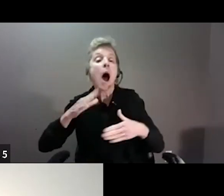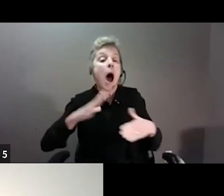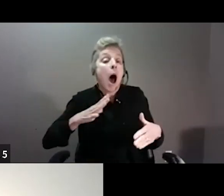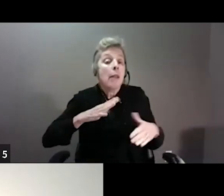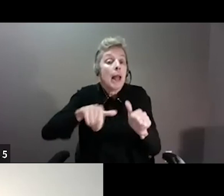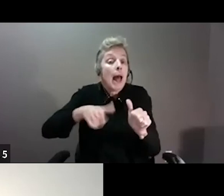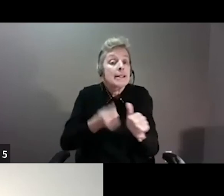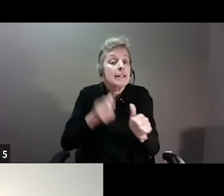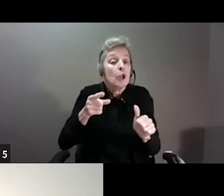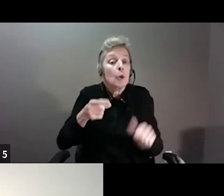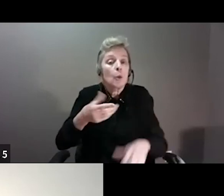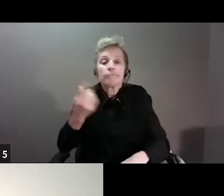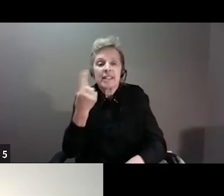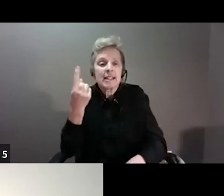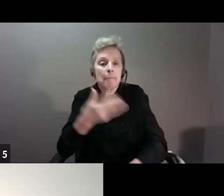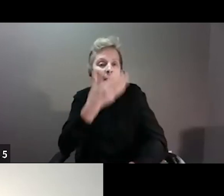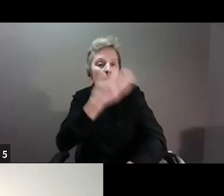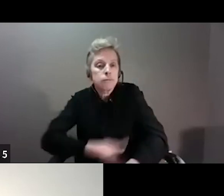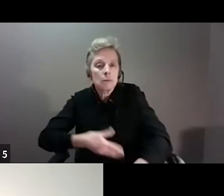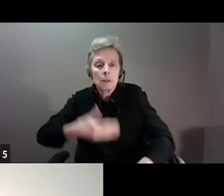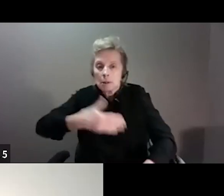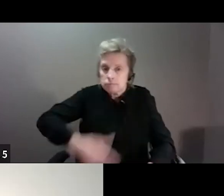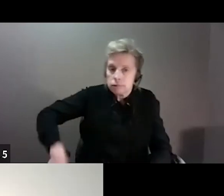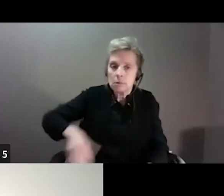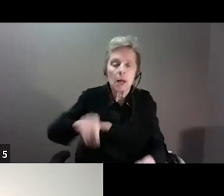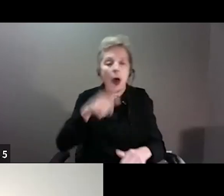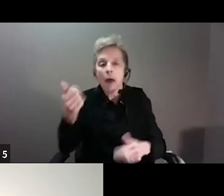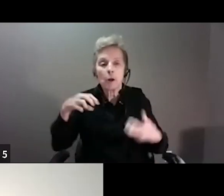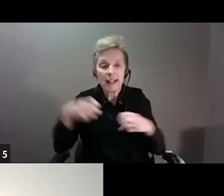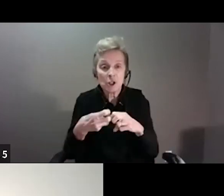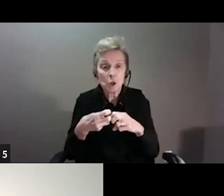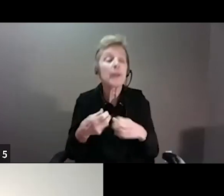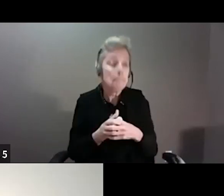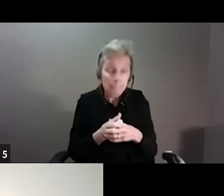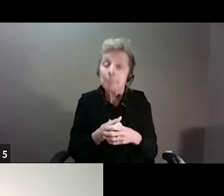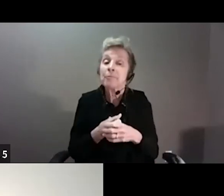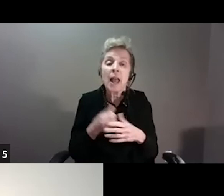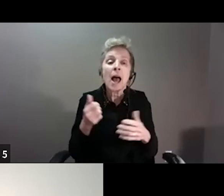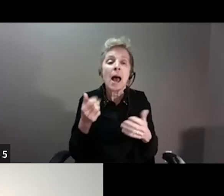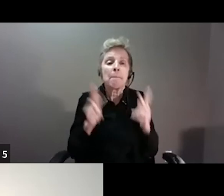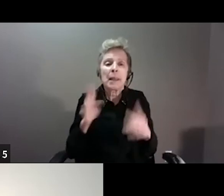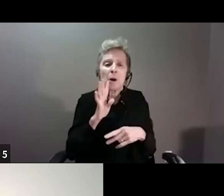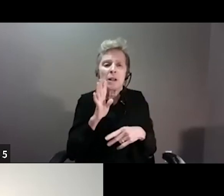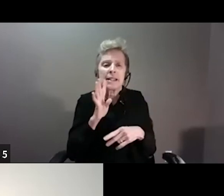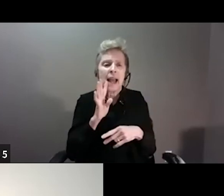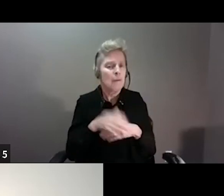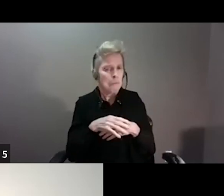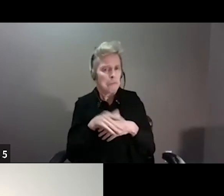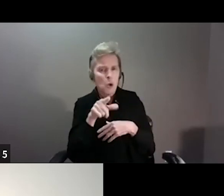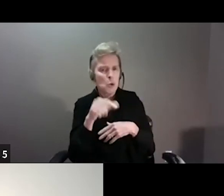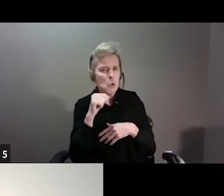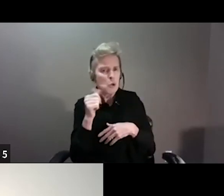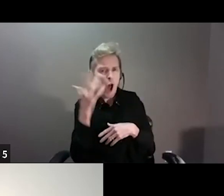or other types of injuries like they note. And it's common to hear from someone that you don't look injured. So this